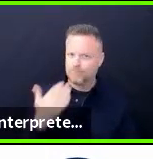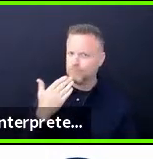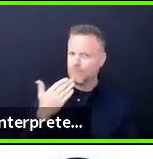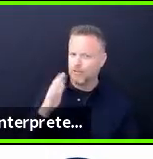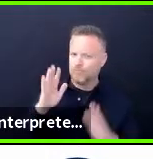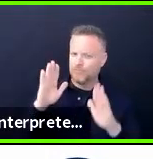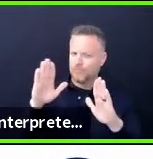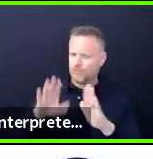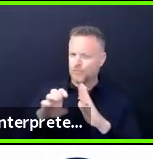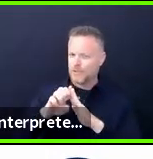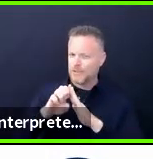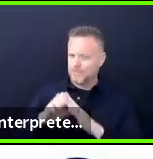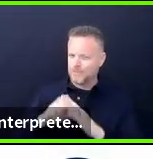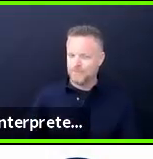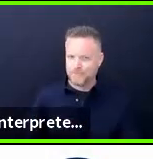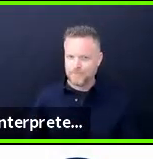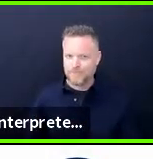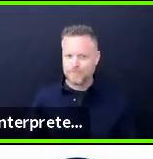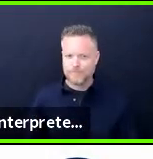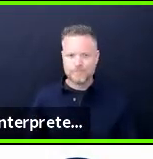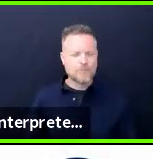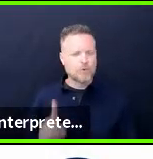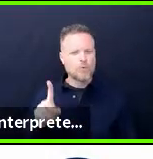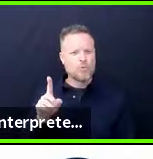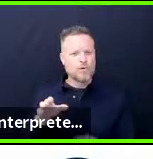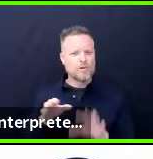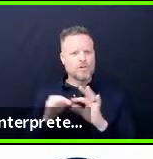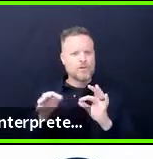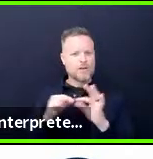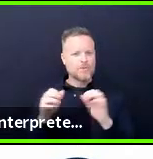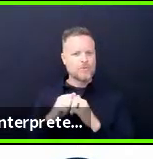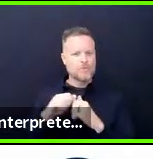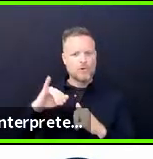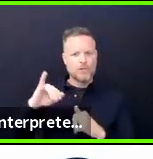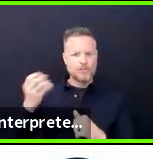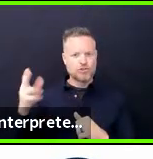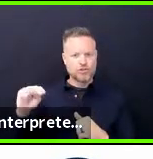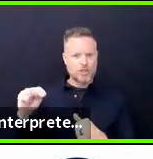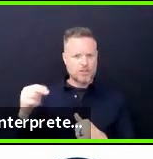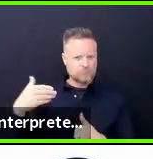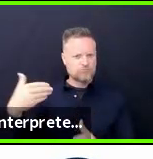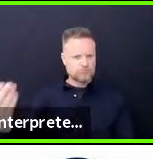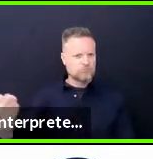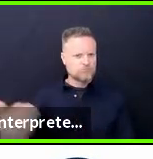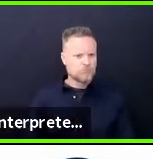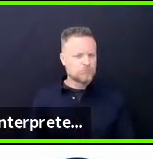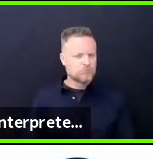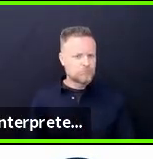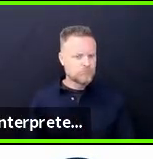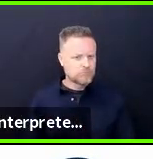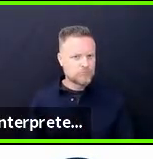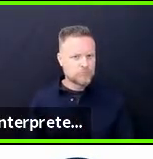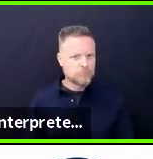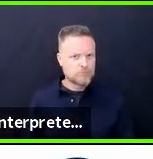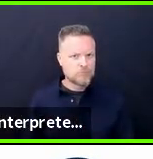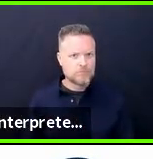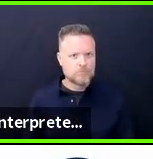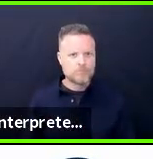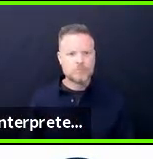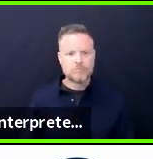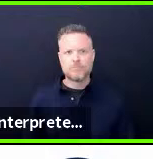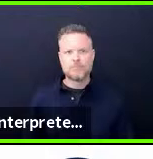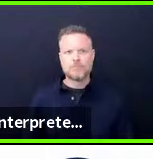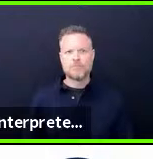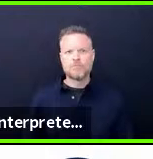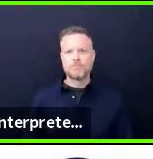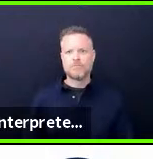Carter. And I think we have a comment from John. John, please go ahead. Yeah, I want to follow up real quick